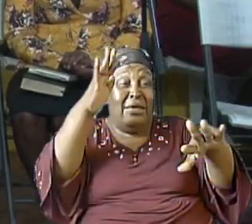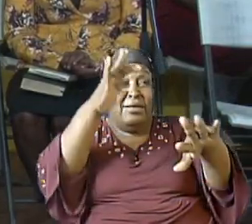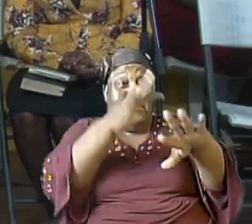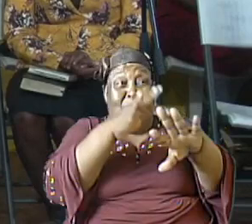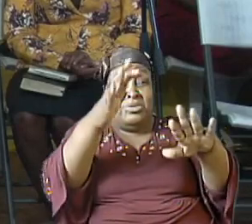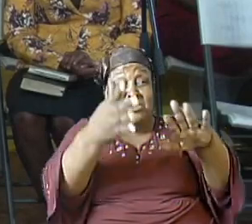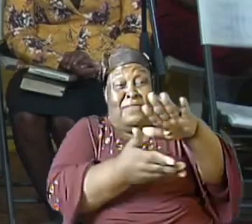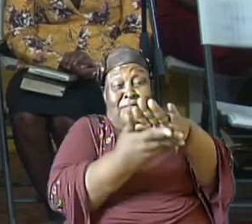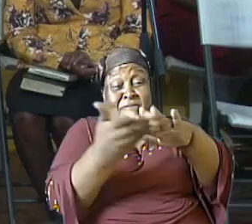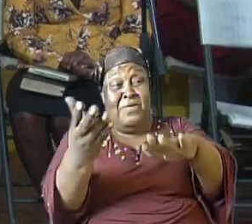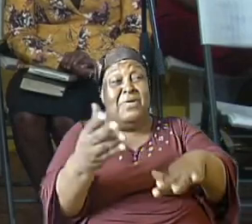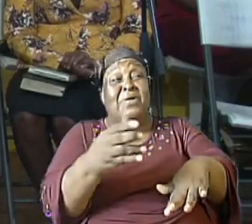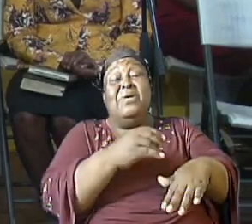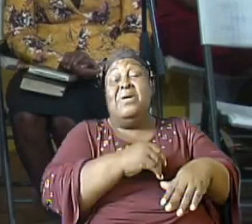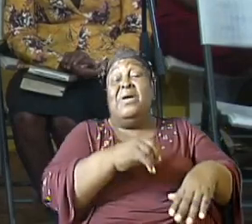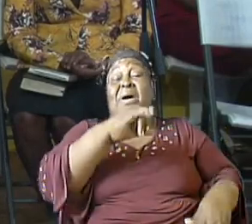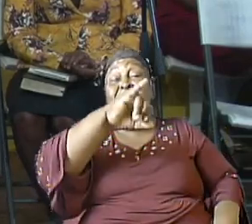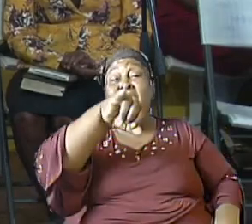Fire.